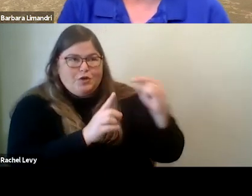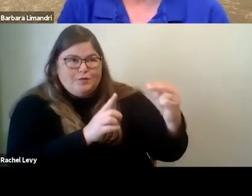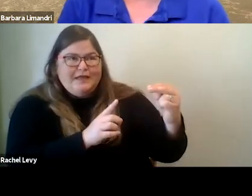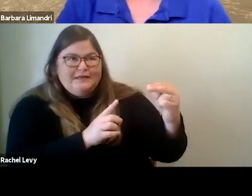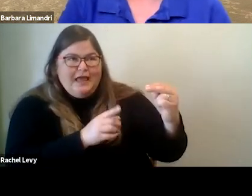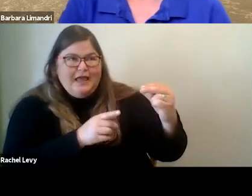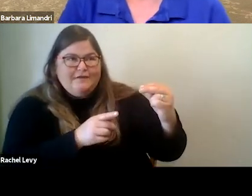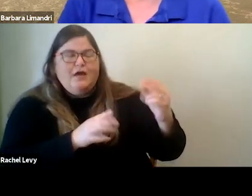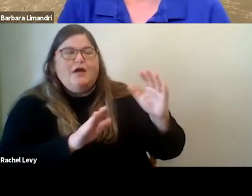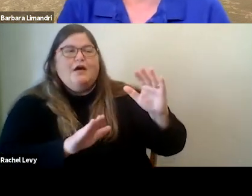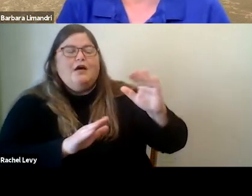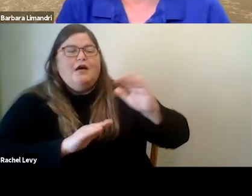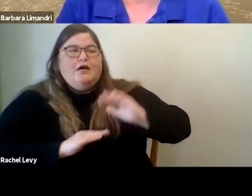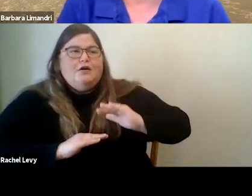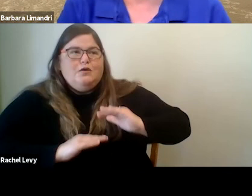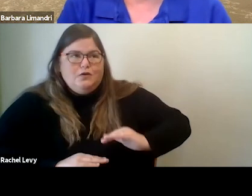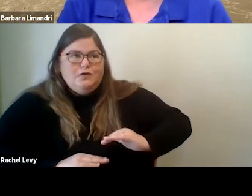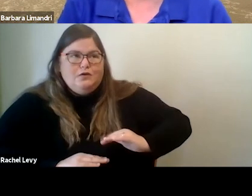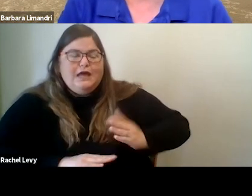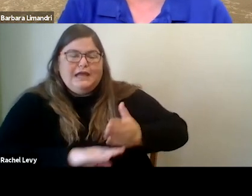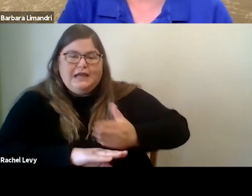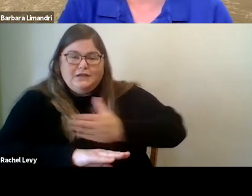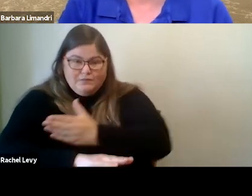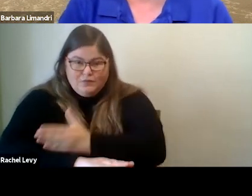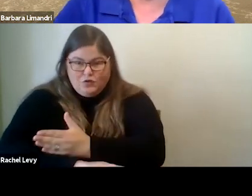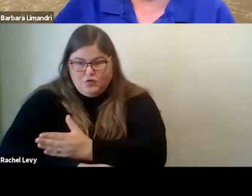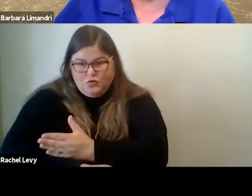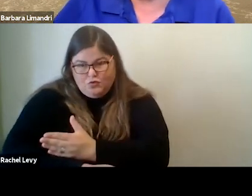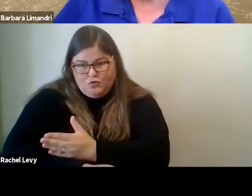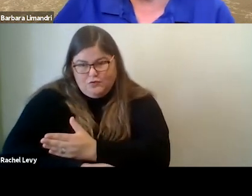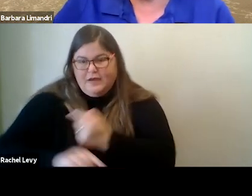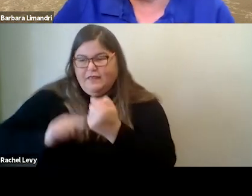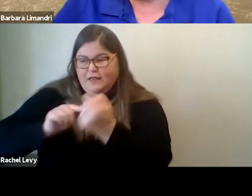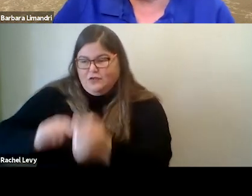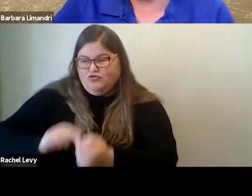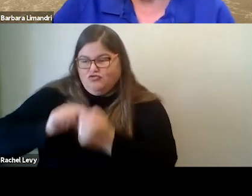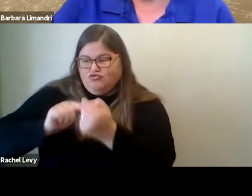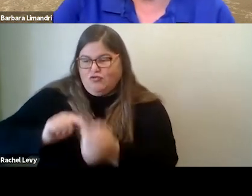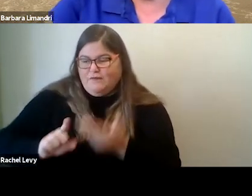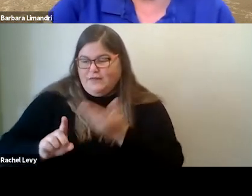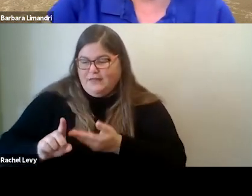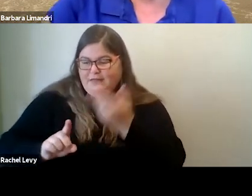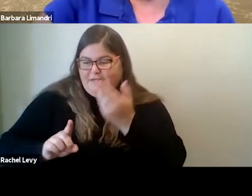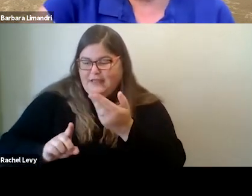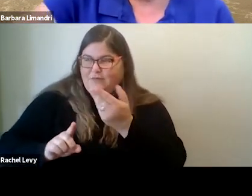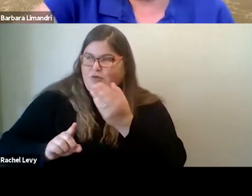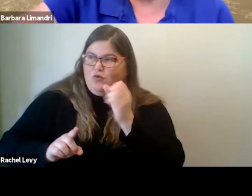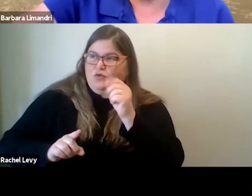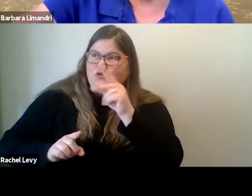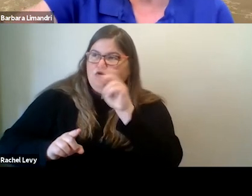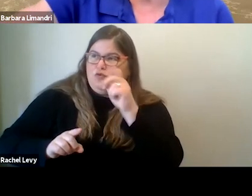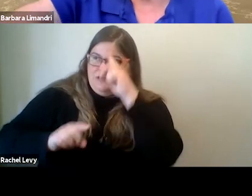an immense improvement in the struggle for the person with suicidal thinking